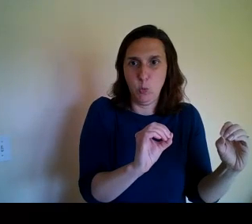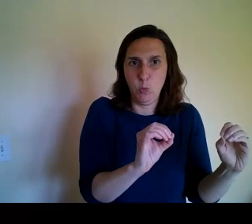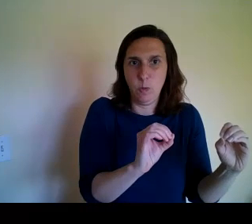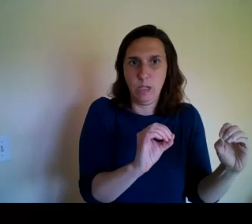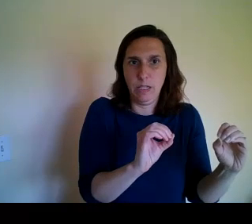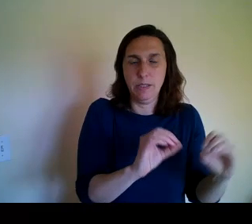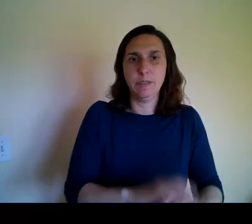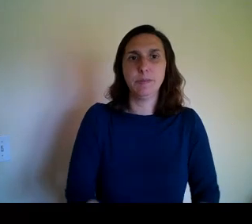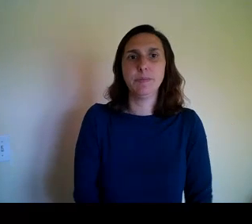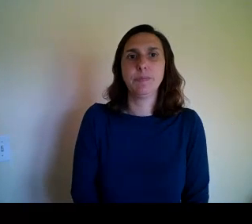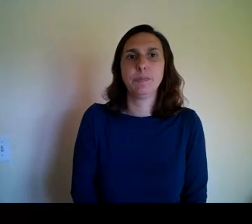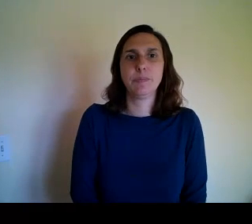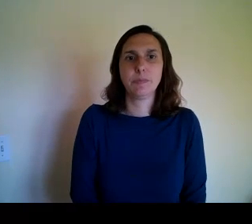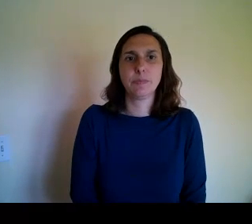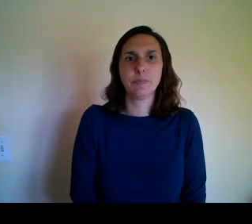2.